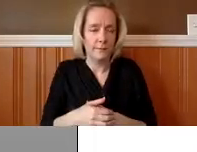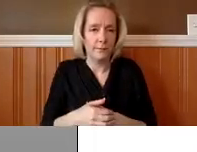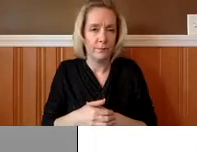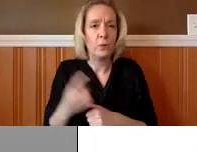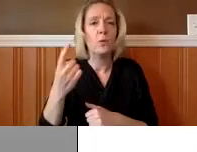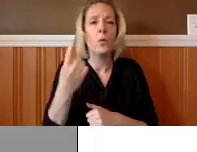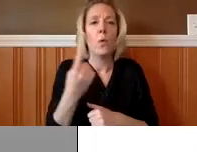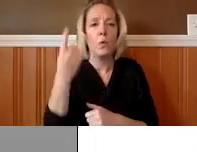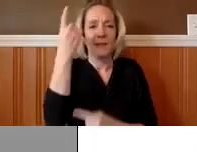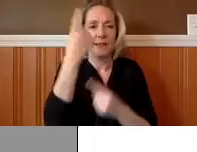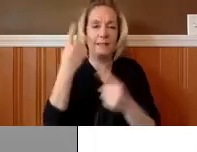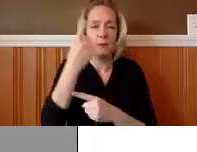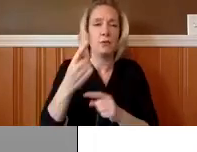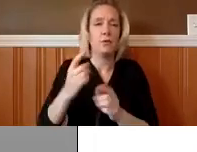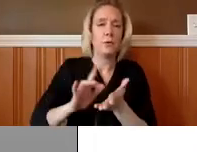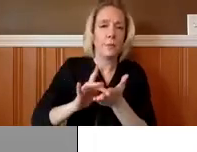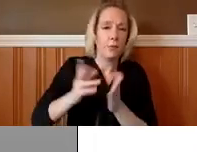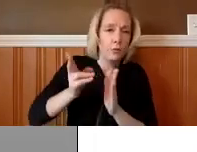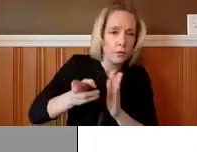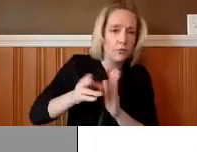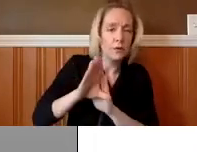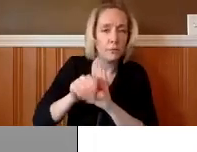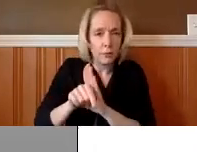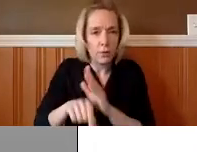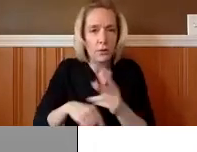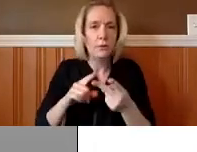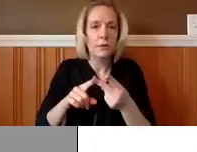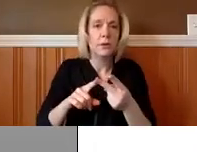student with CVI and then seeking that diagnosis.